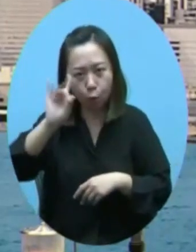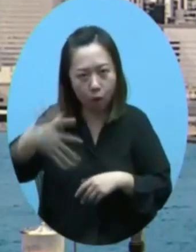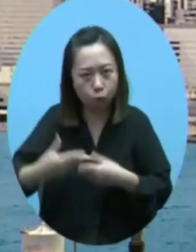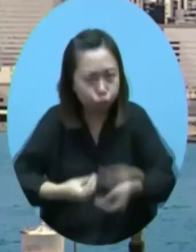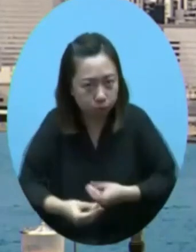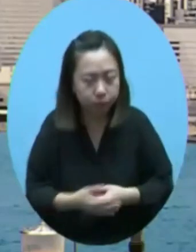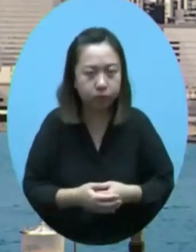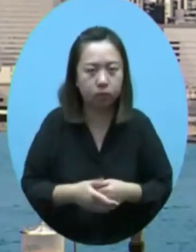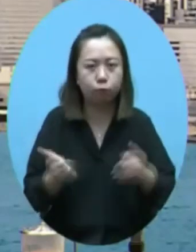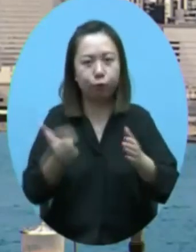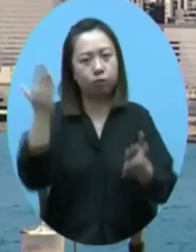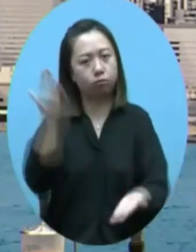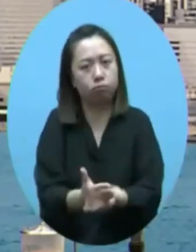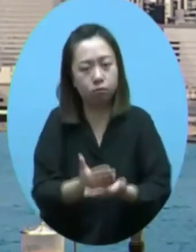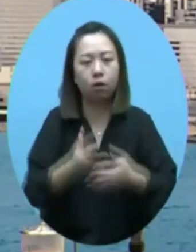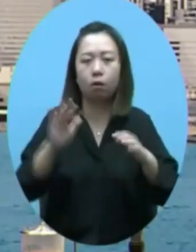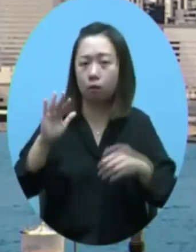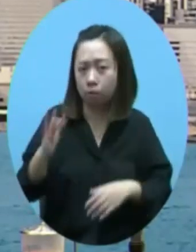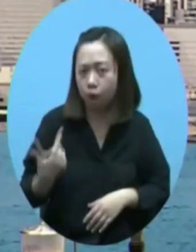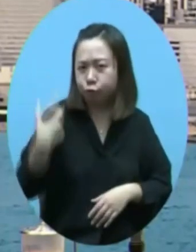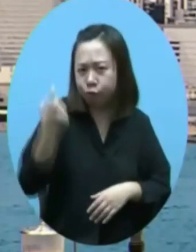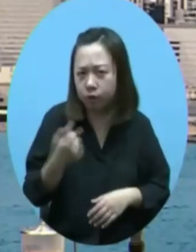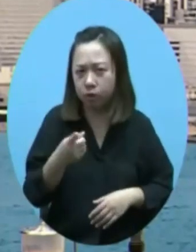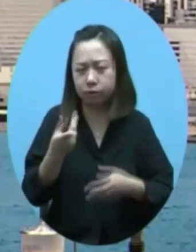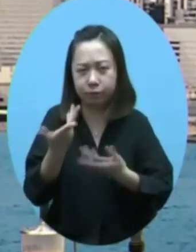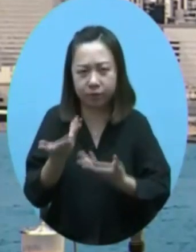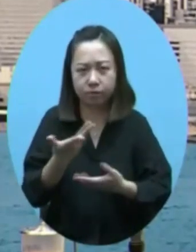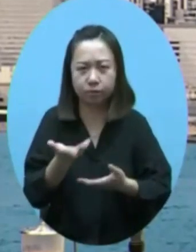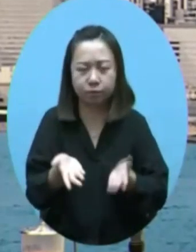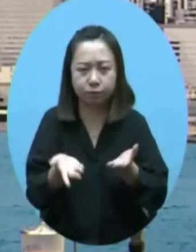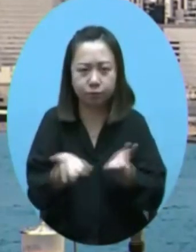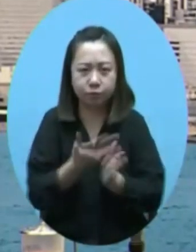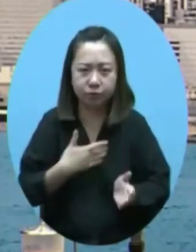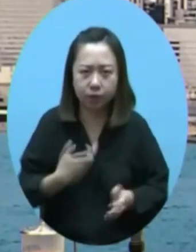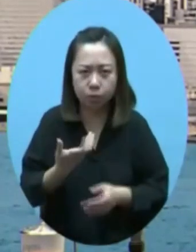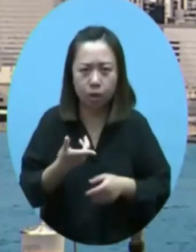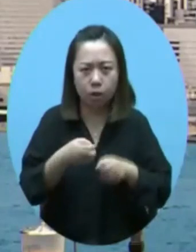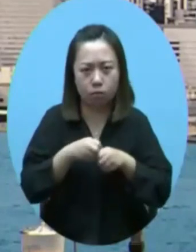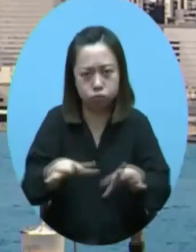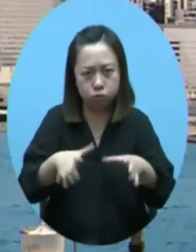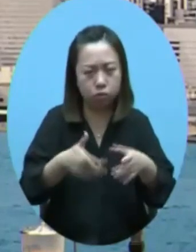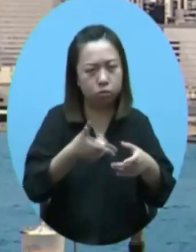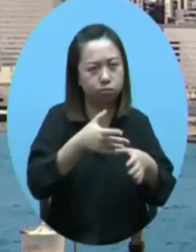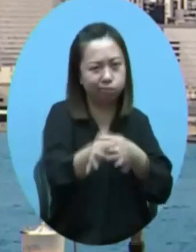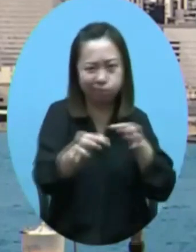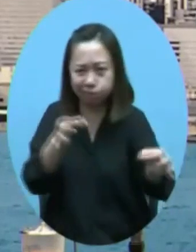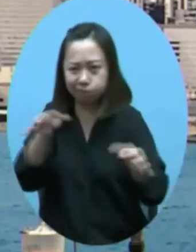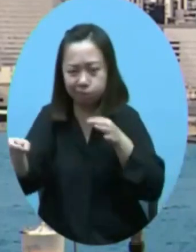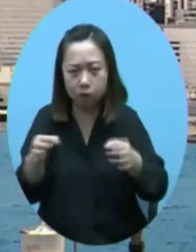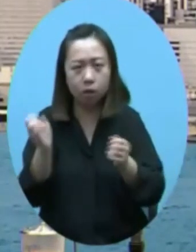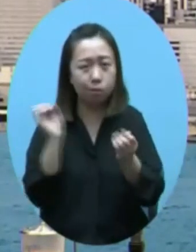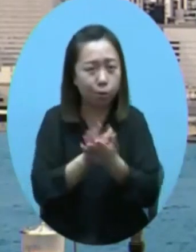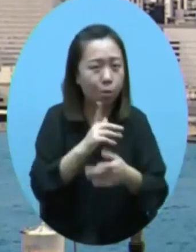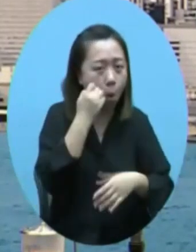the spread. But in recent cases, I think the spread is much wider because it has affected the elderly homes